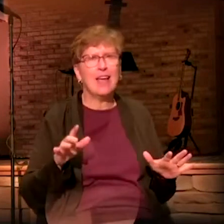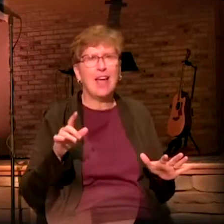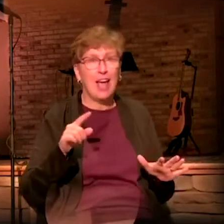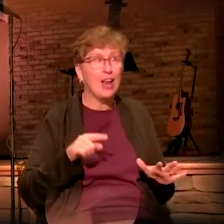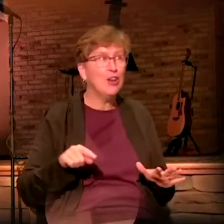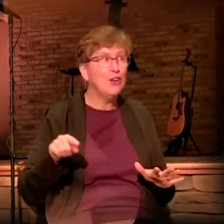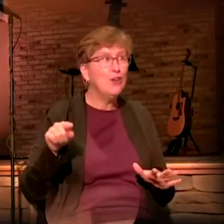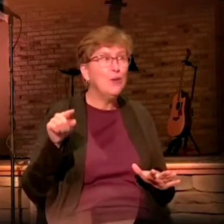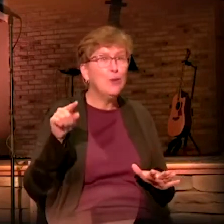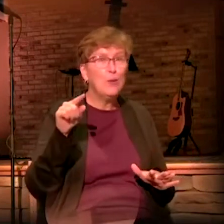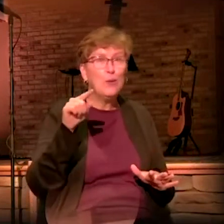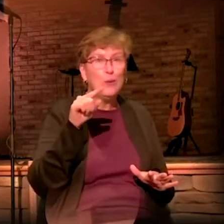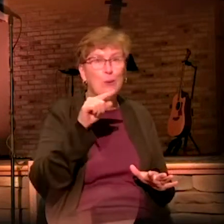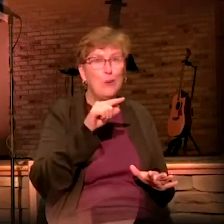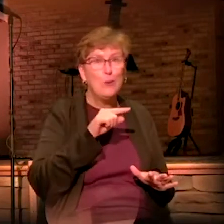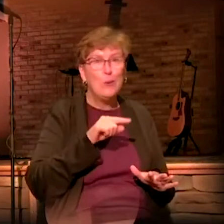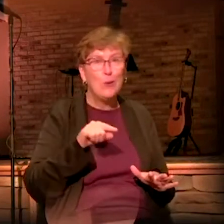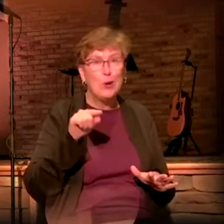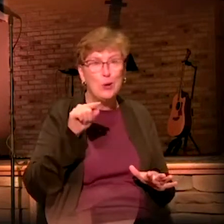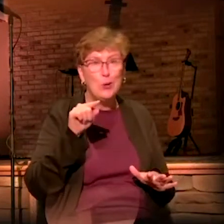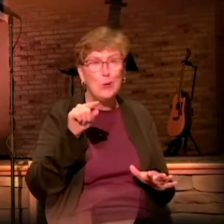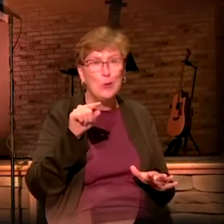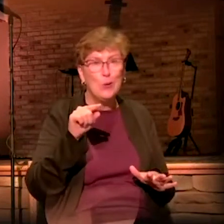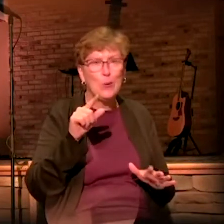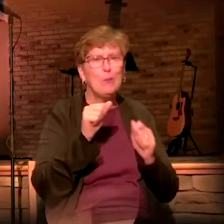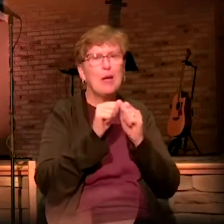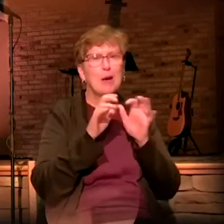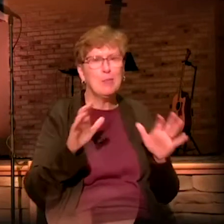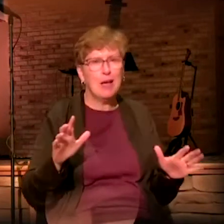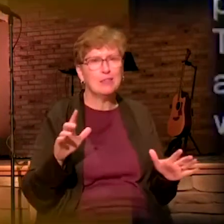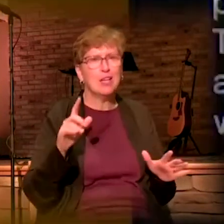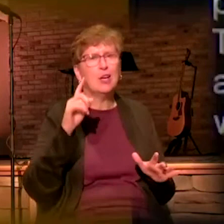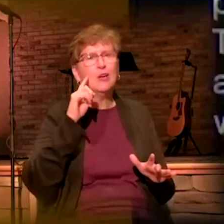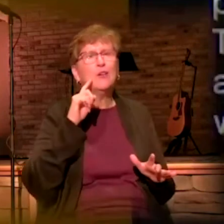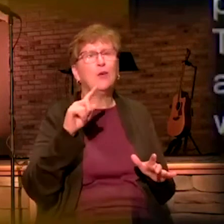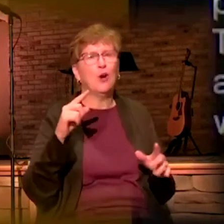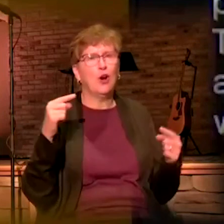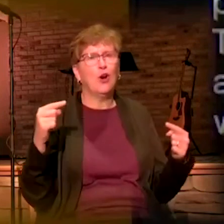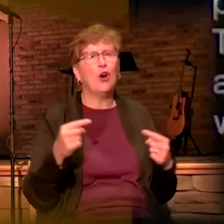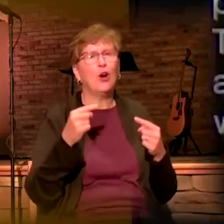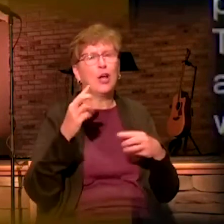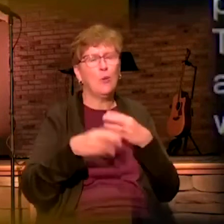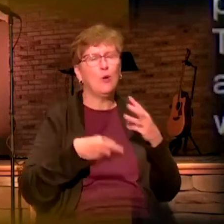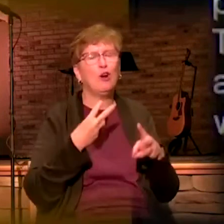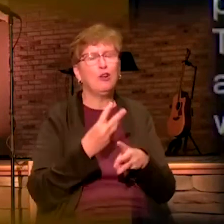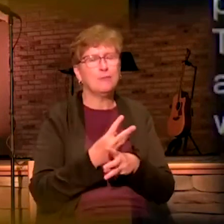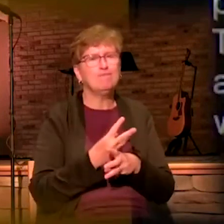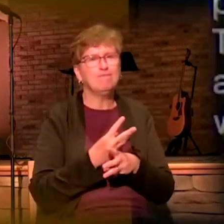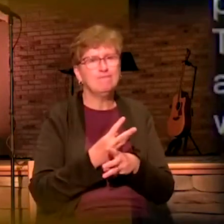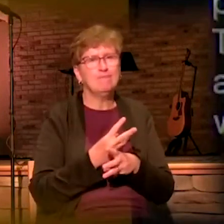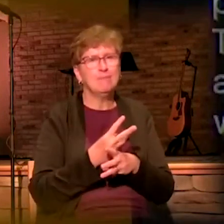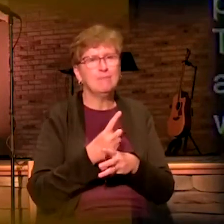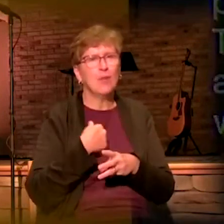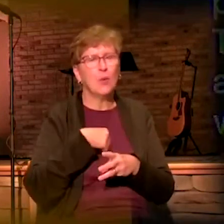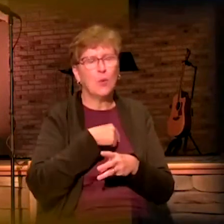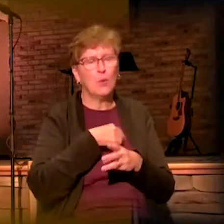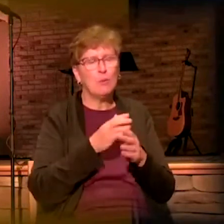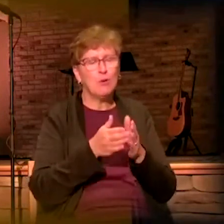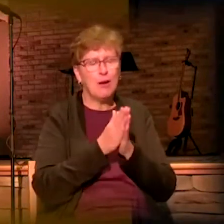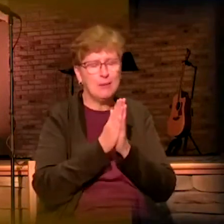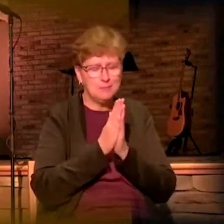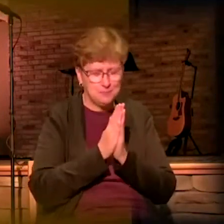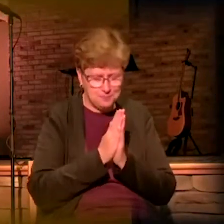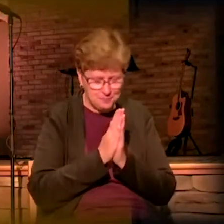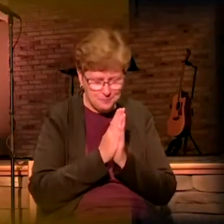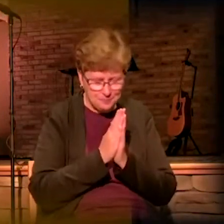turn, will be a blessing to a hurting world. We bow our heads to pray. Dear